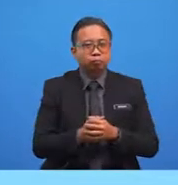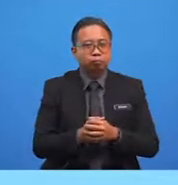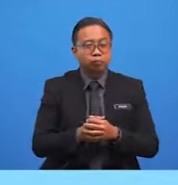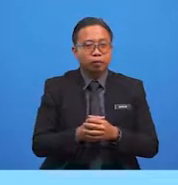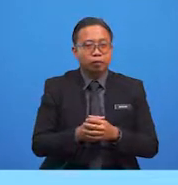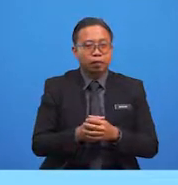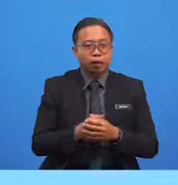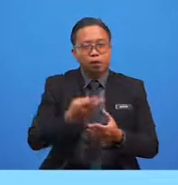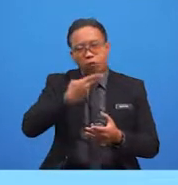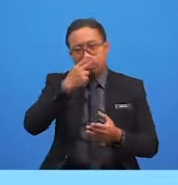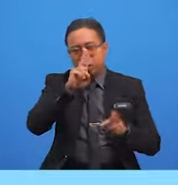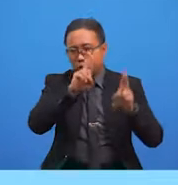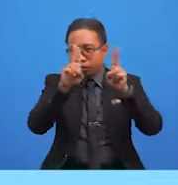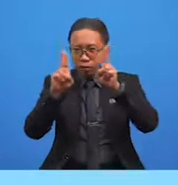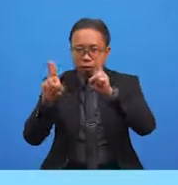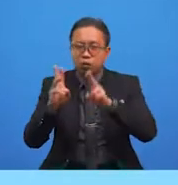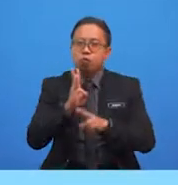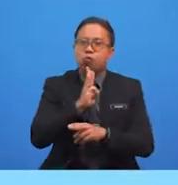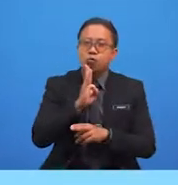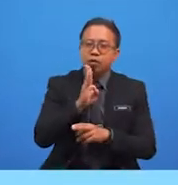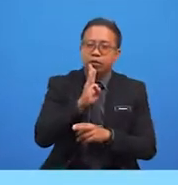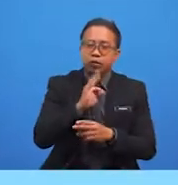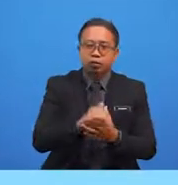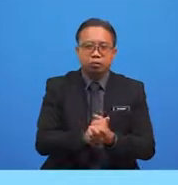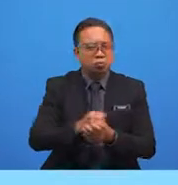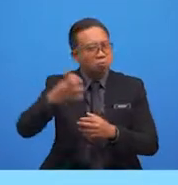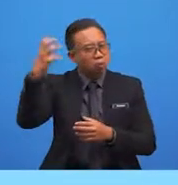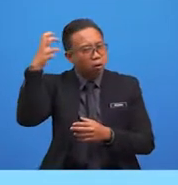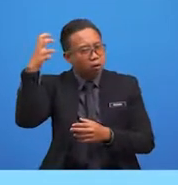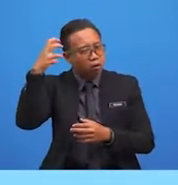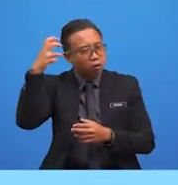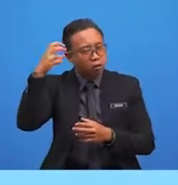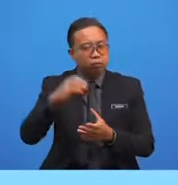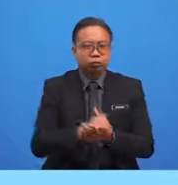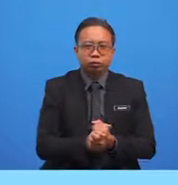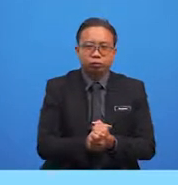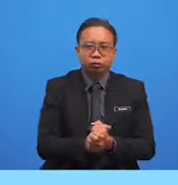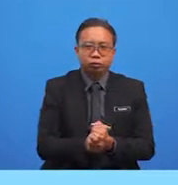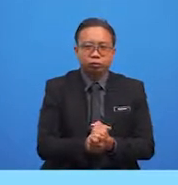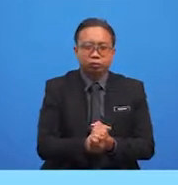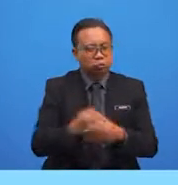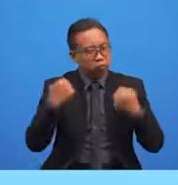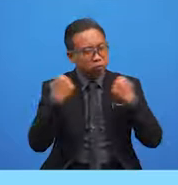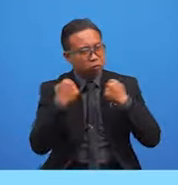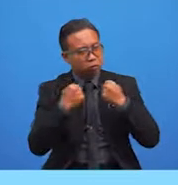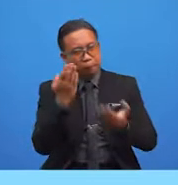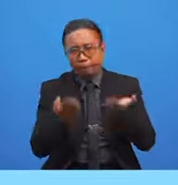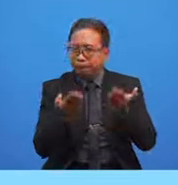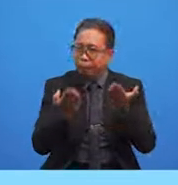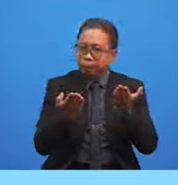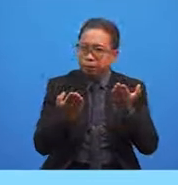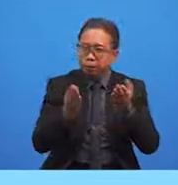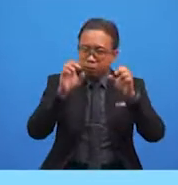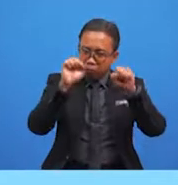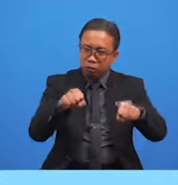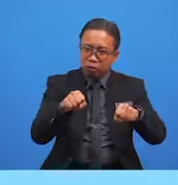or water, and the temperature is too hot or too cold. Maybe we will be